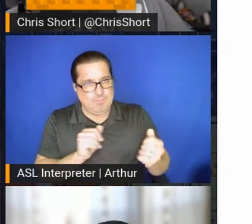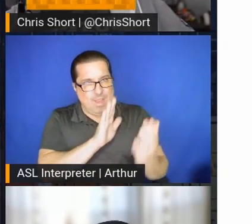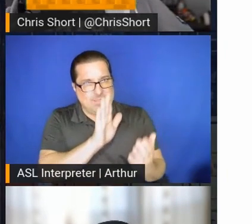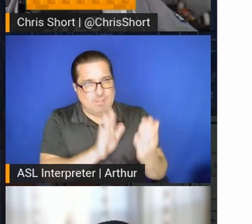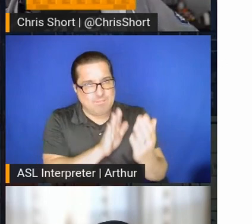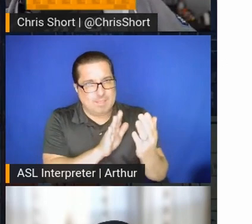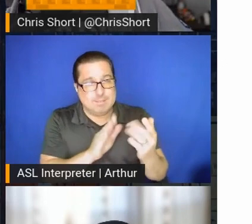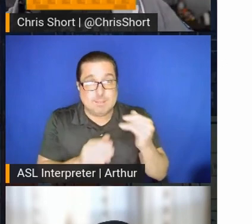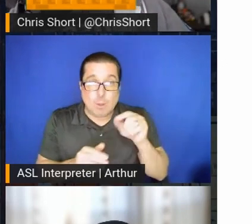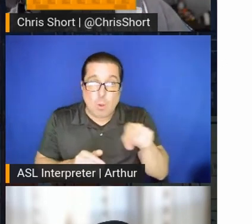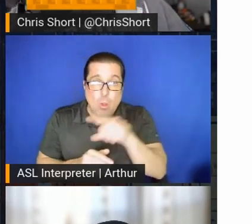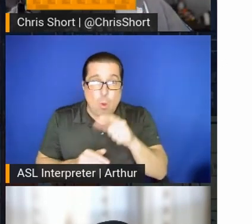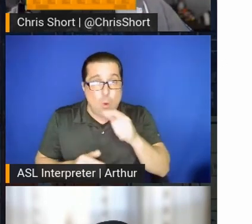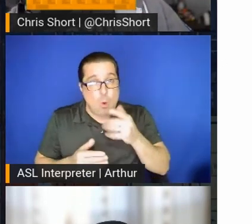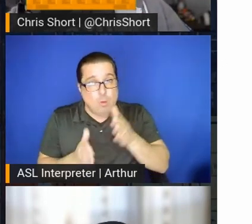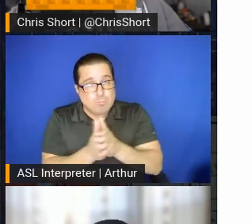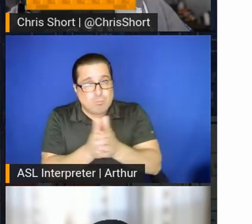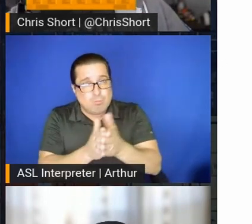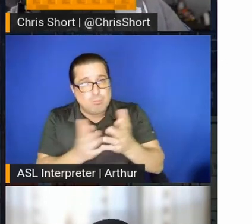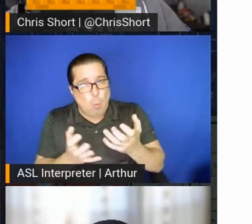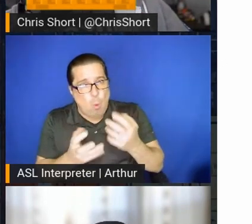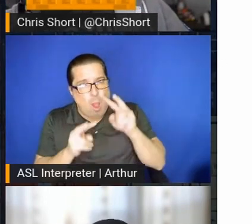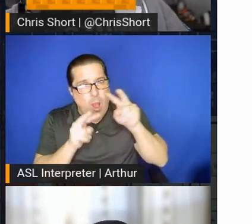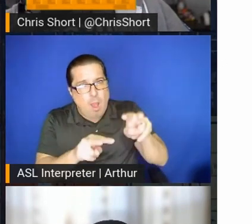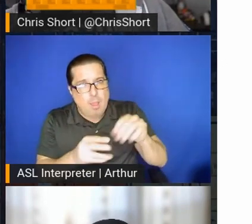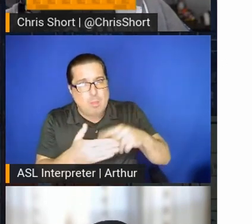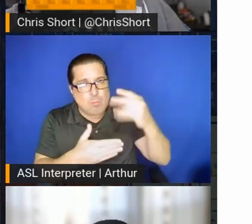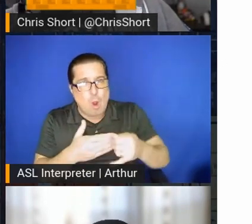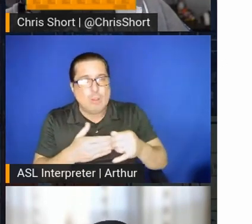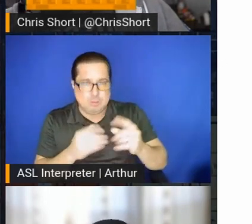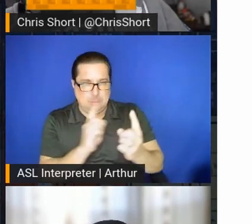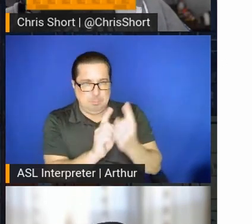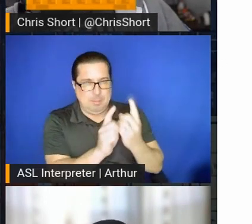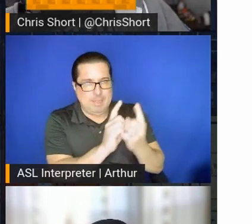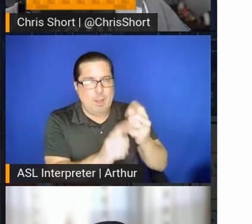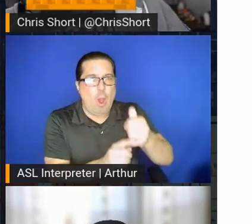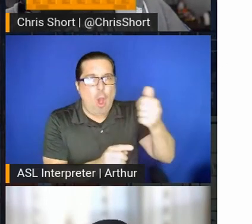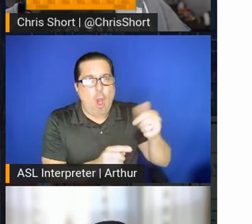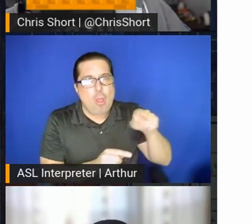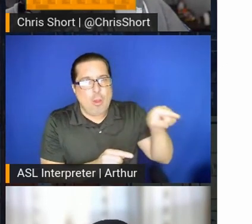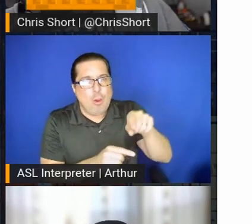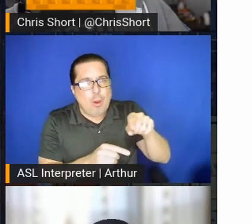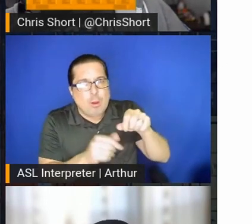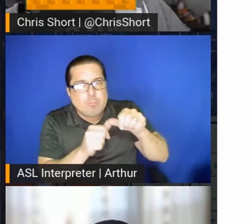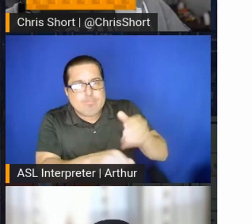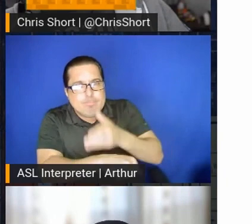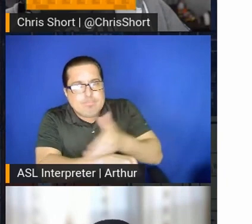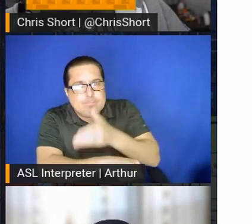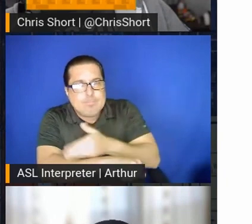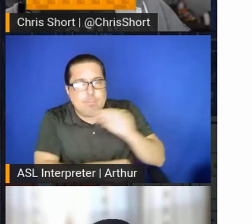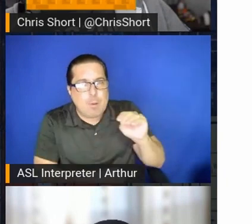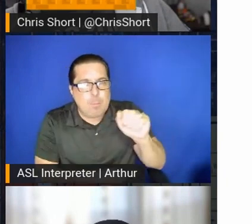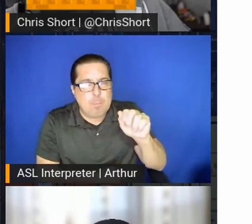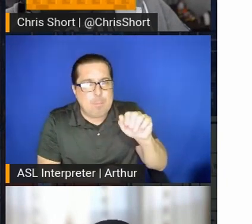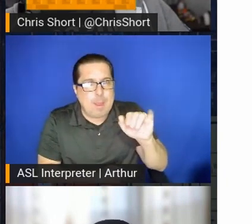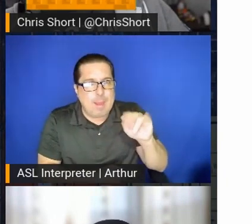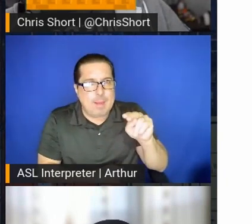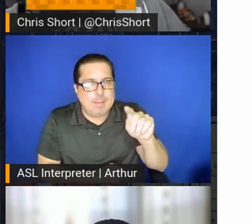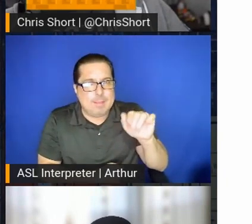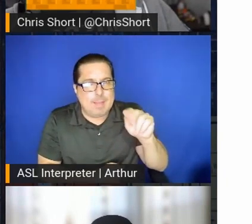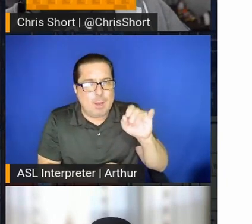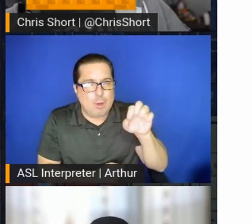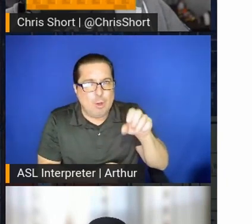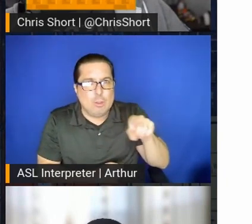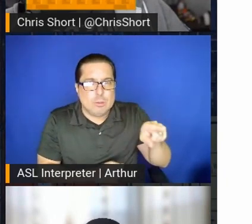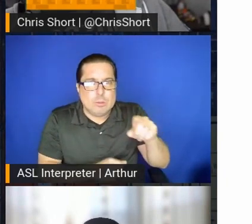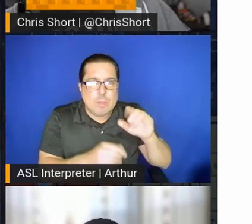are interested in the project to come and meet other maintainers, hear more about what we're planning on working on for the next